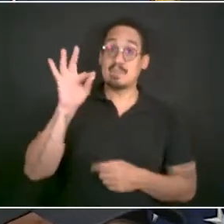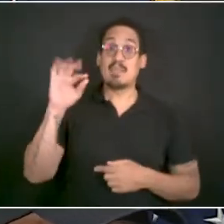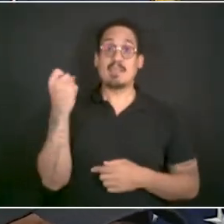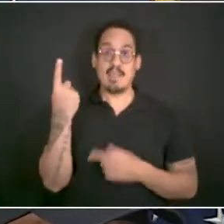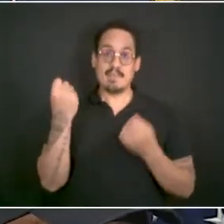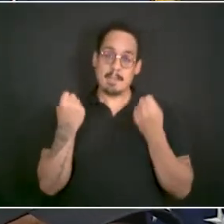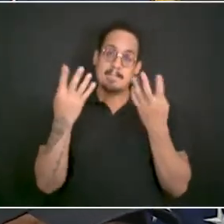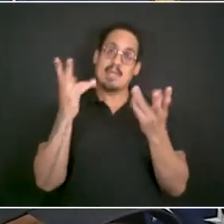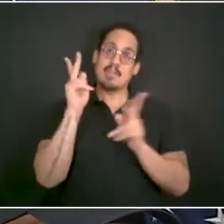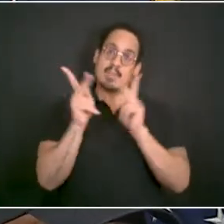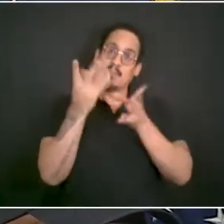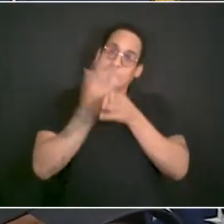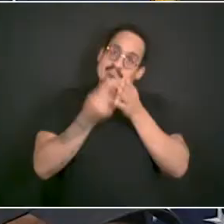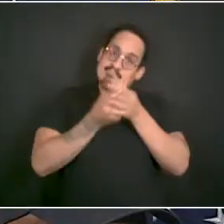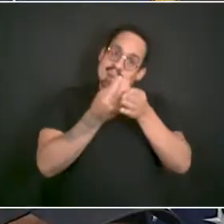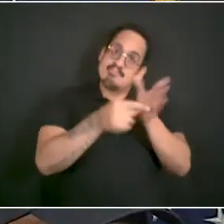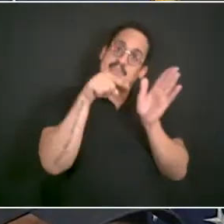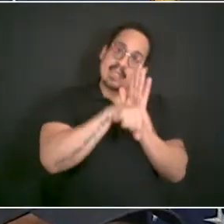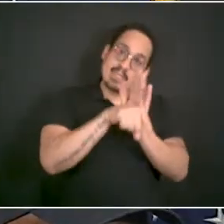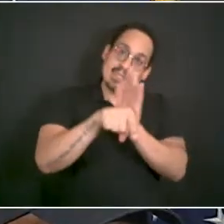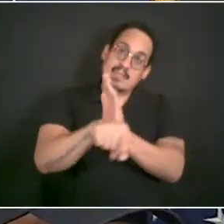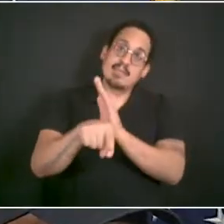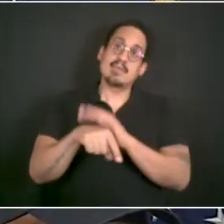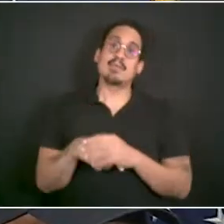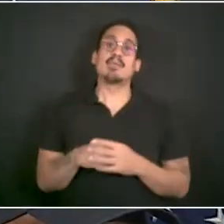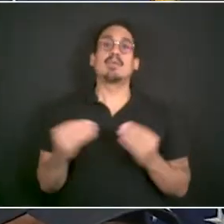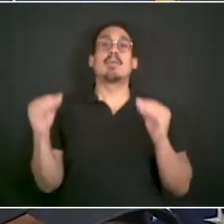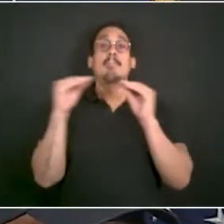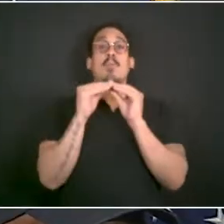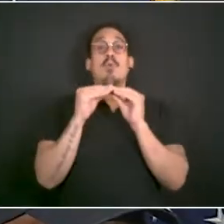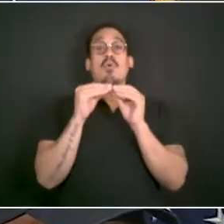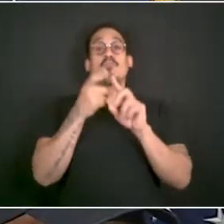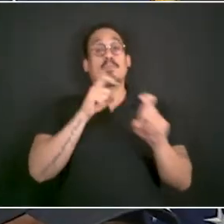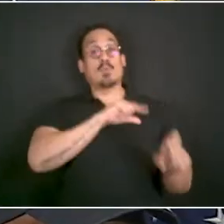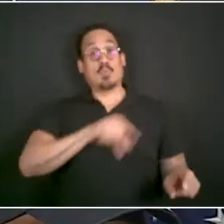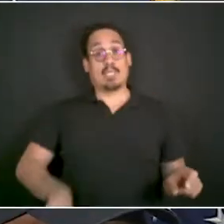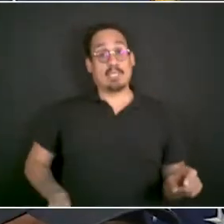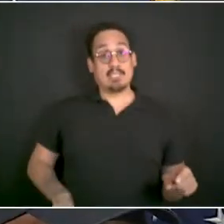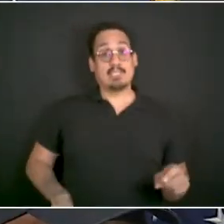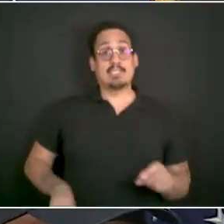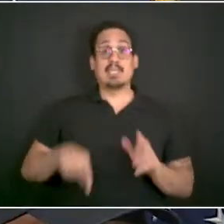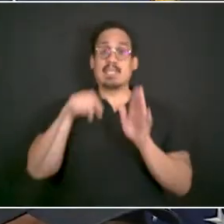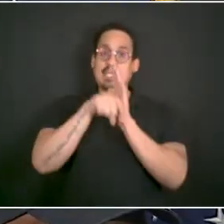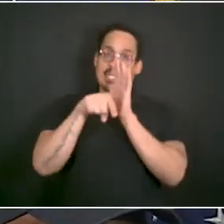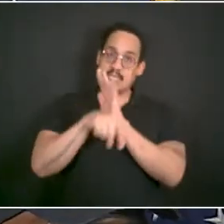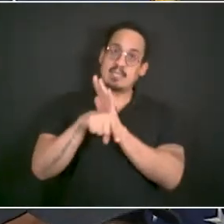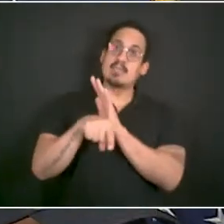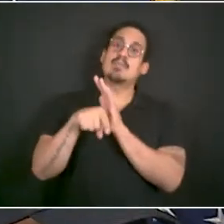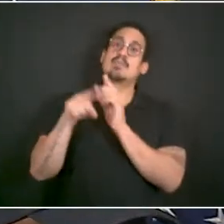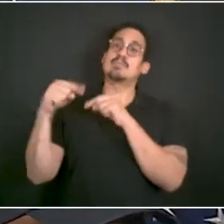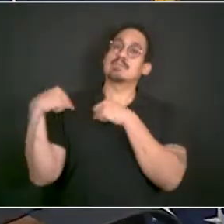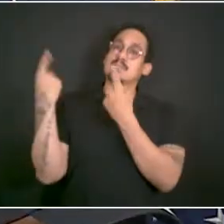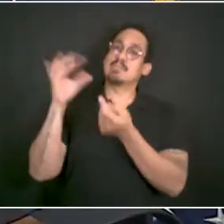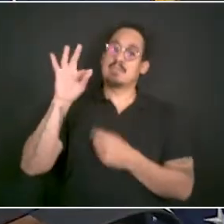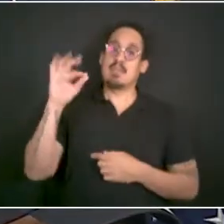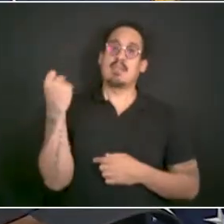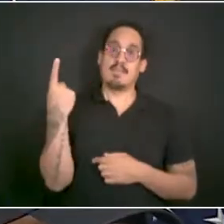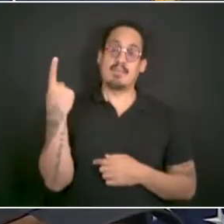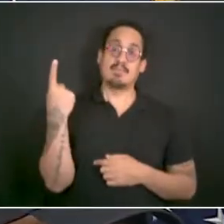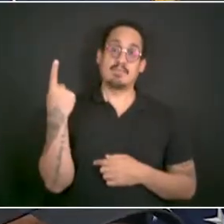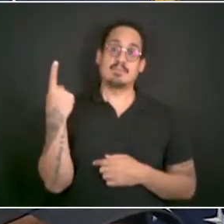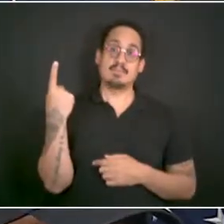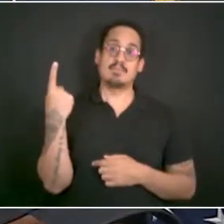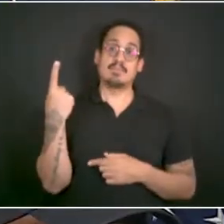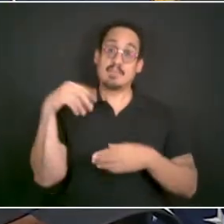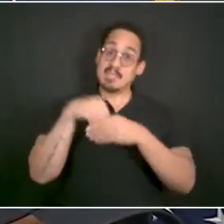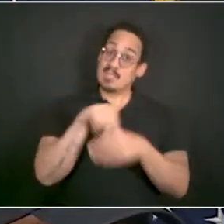In fact, more military members from Queens have been killed in action since 9/11 than any other borough. And that's why it is essentially